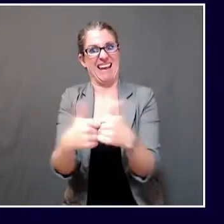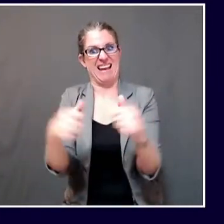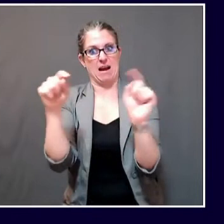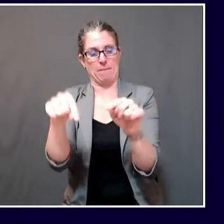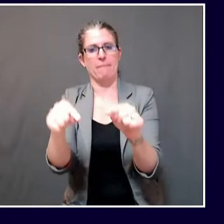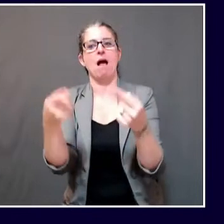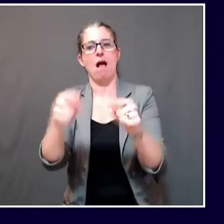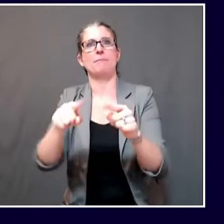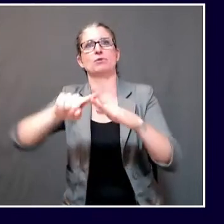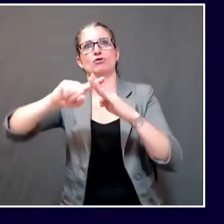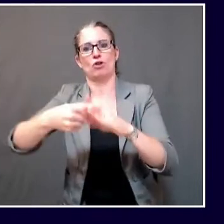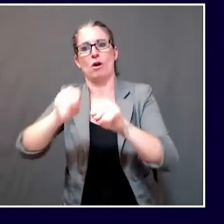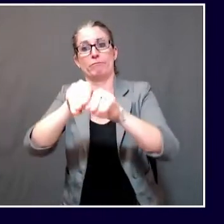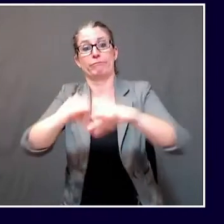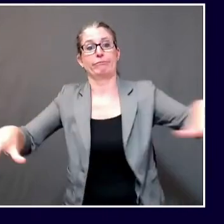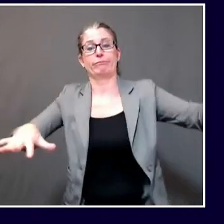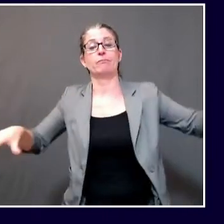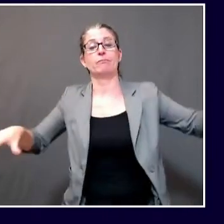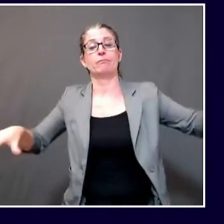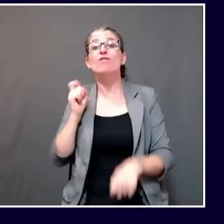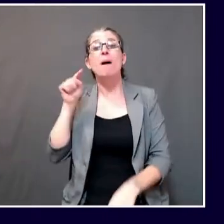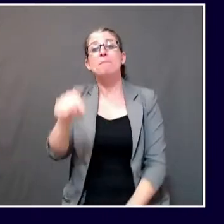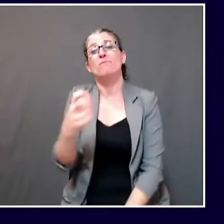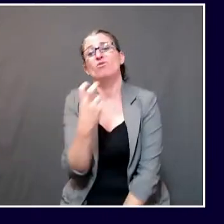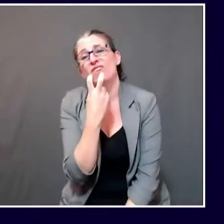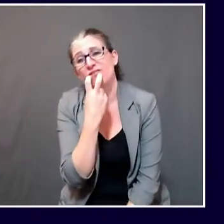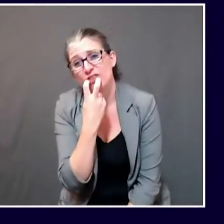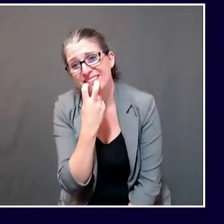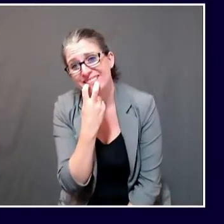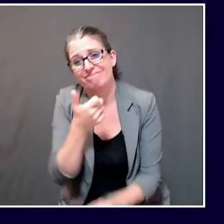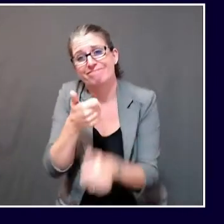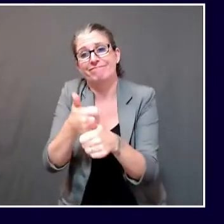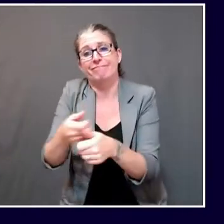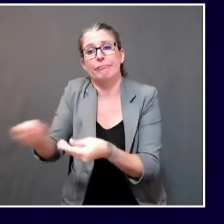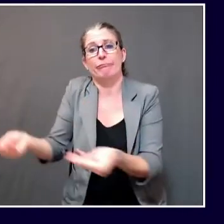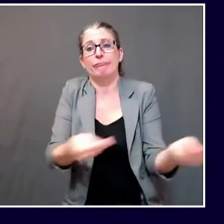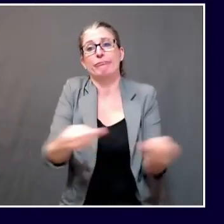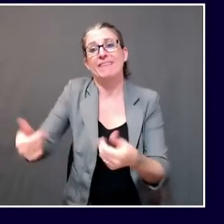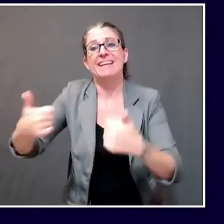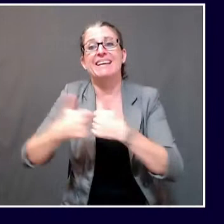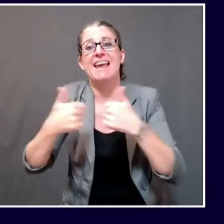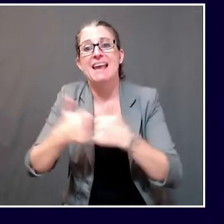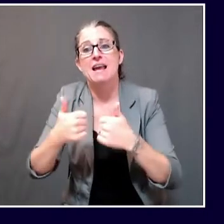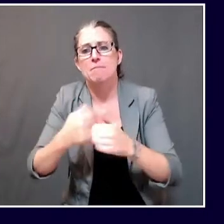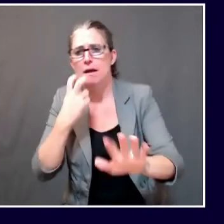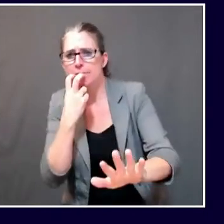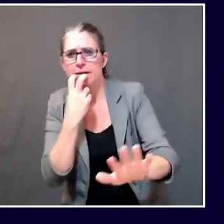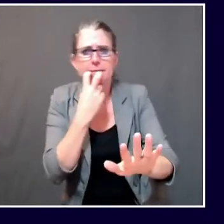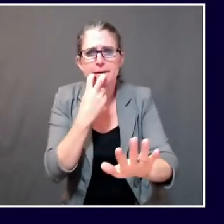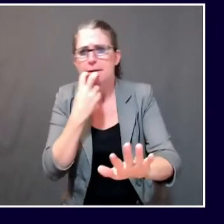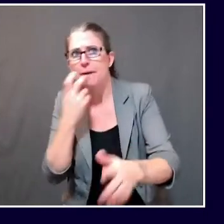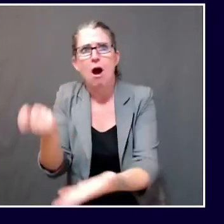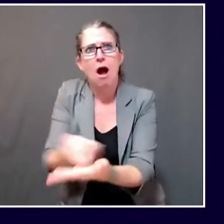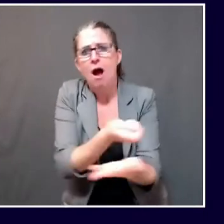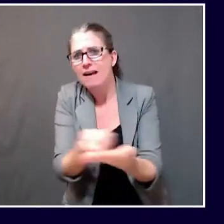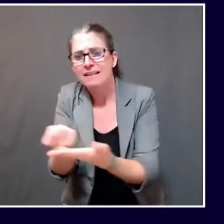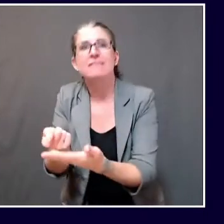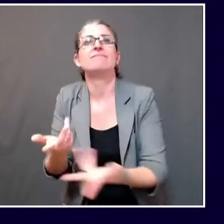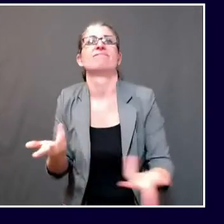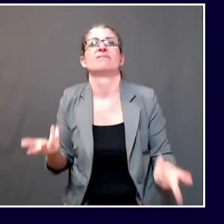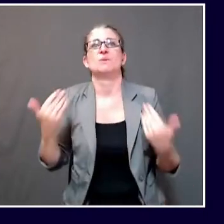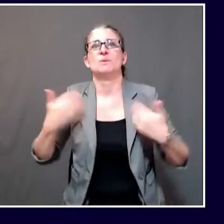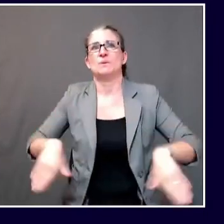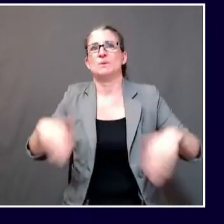referee. This is an individual who was on the ice as a referee for a total of 8